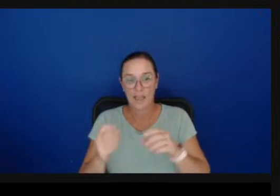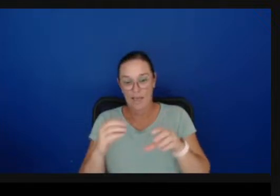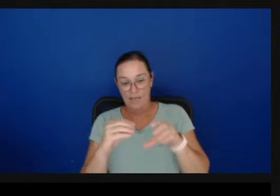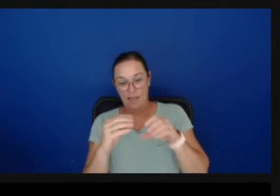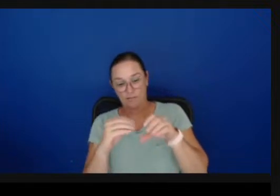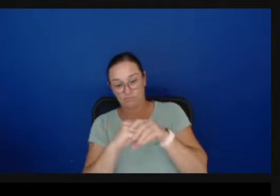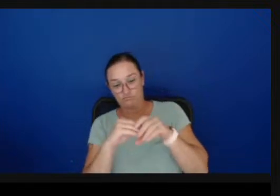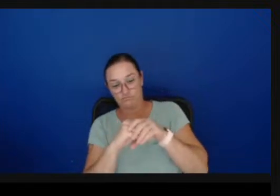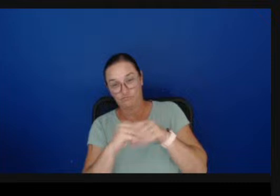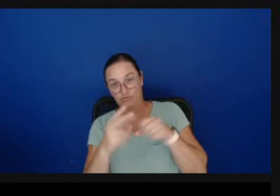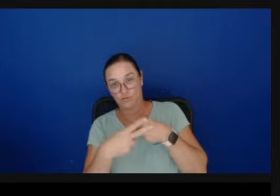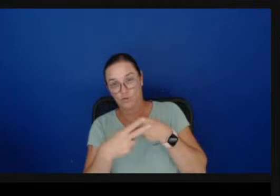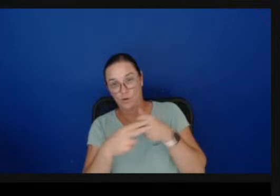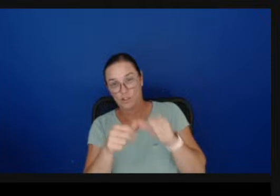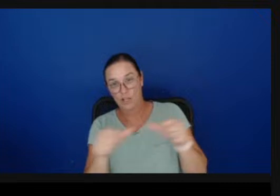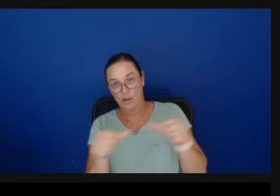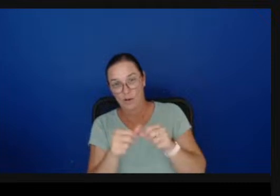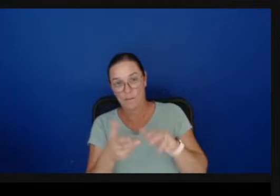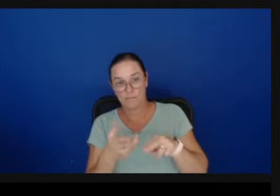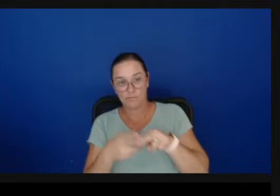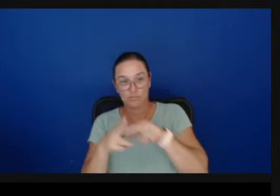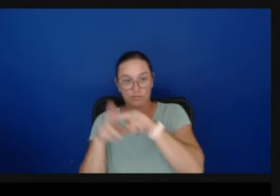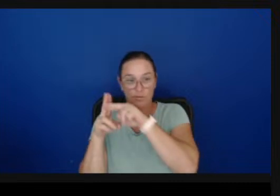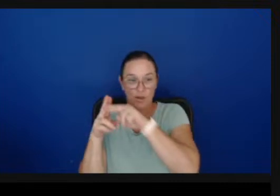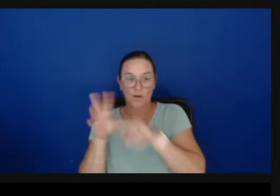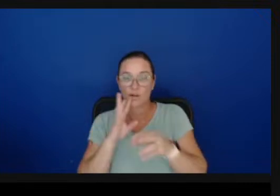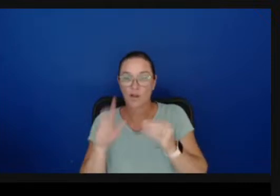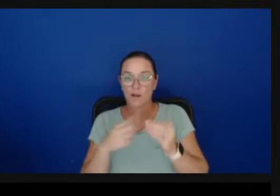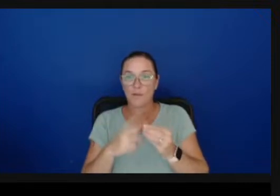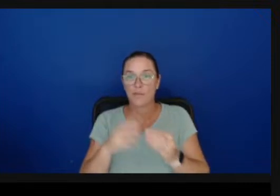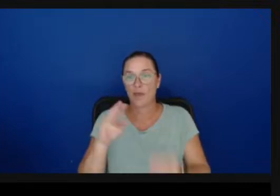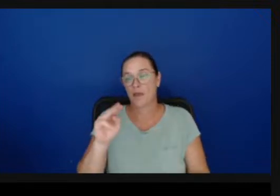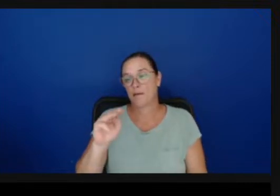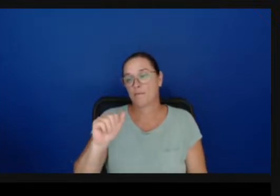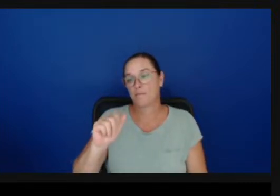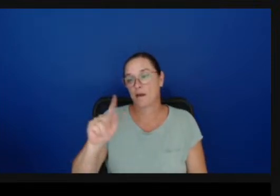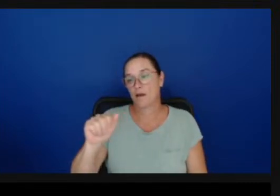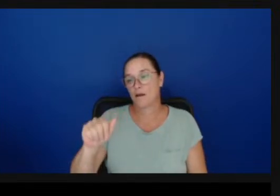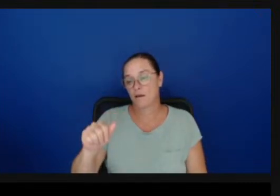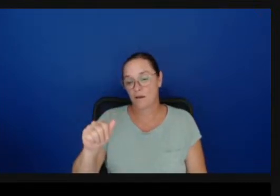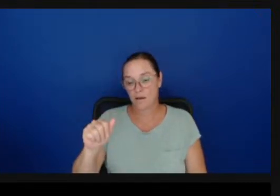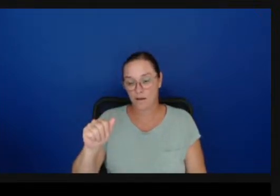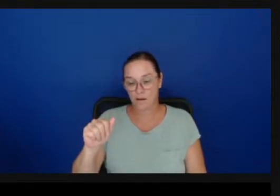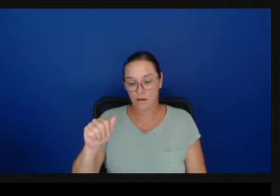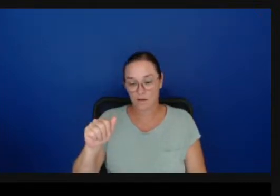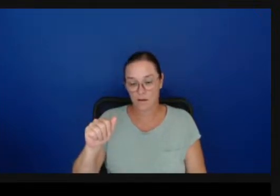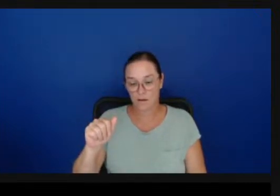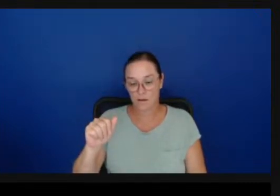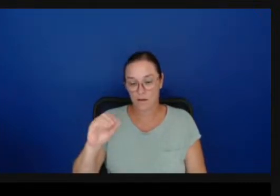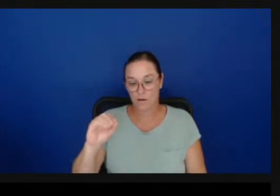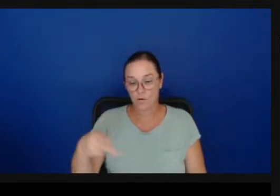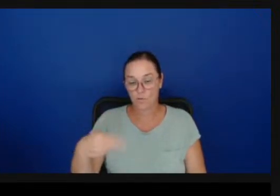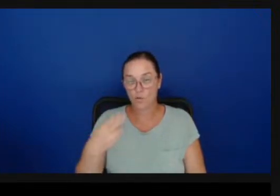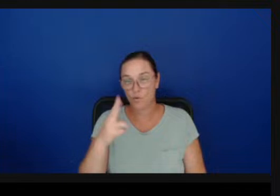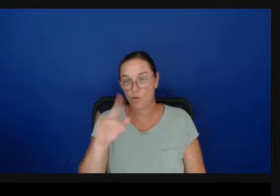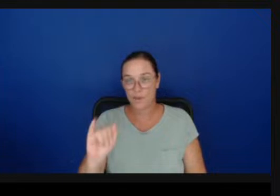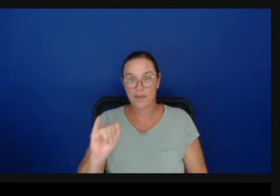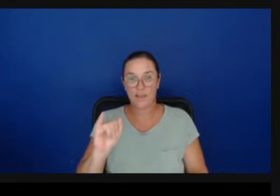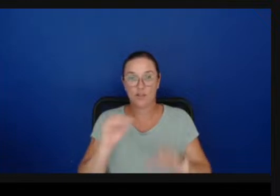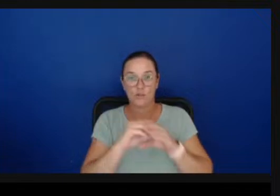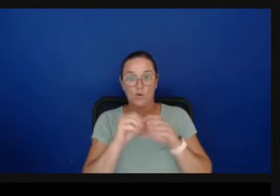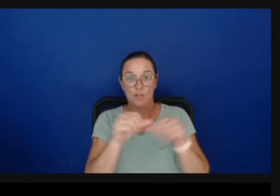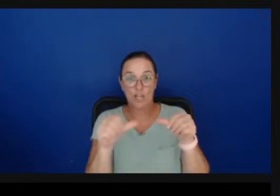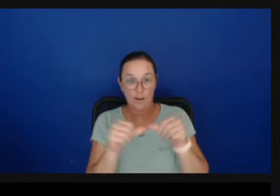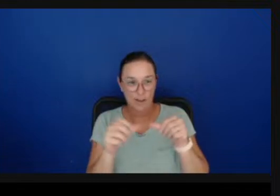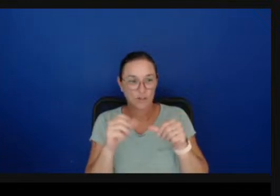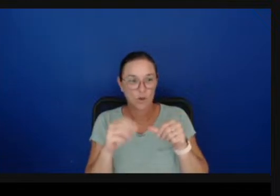So we've been talking about this Makapui storage area and the Maunaloa storage areas, and maybe we'll actually see images of those as